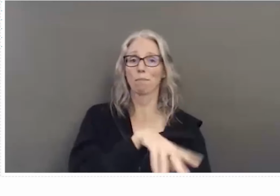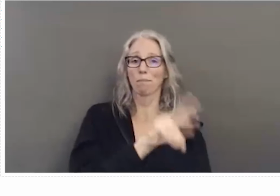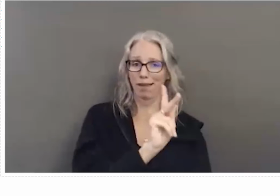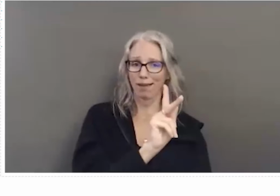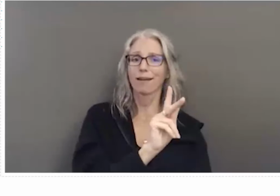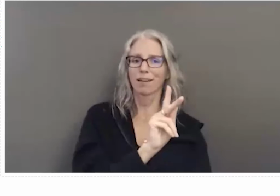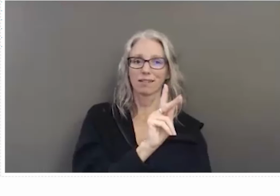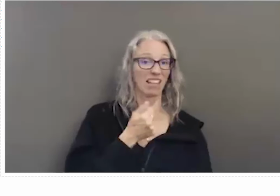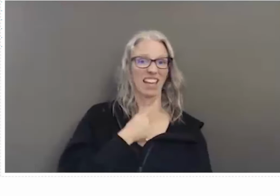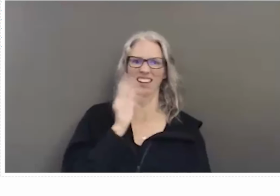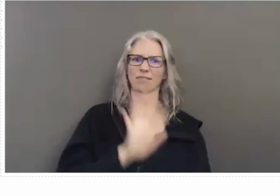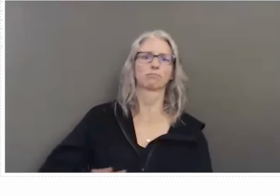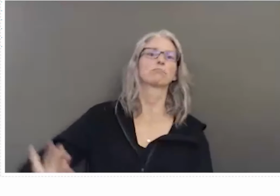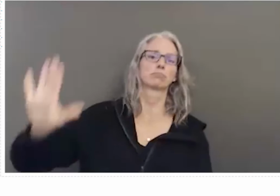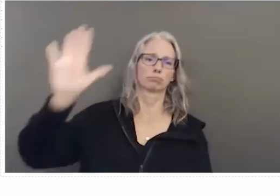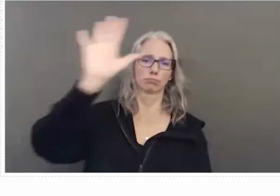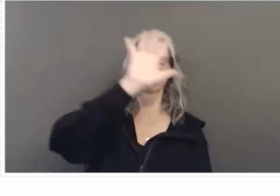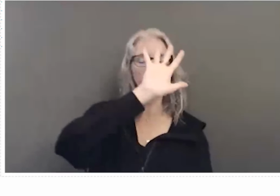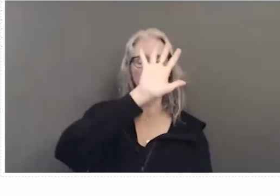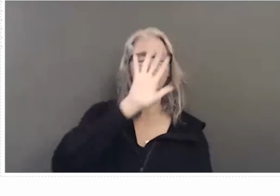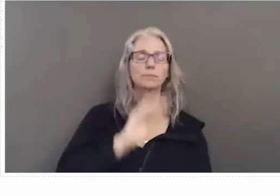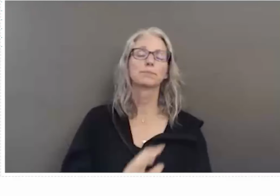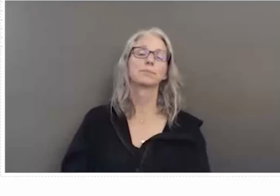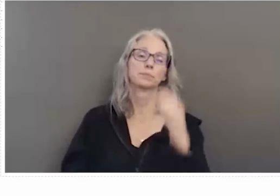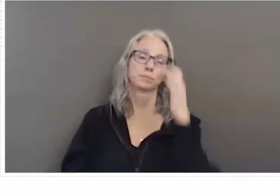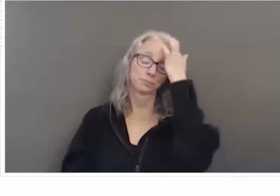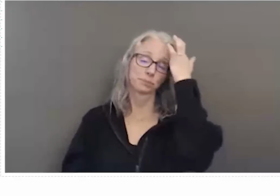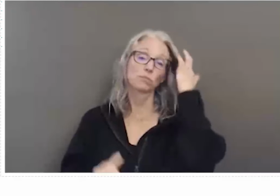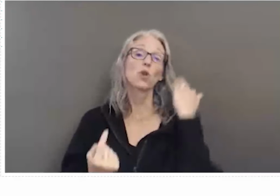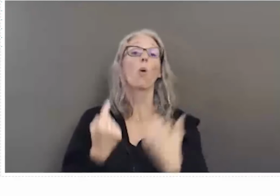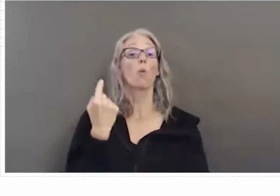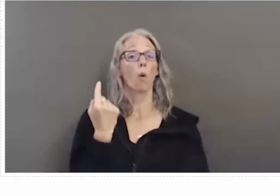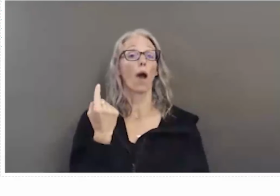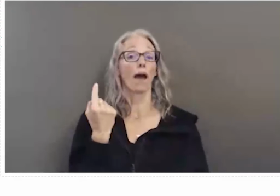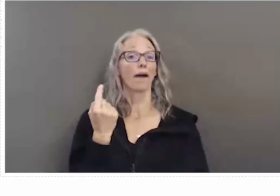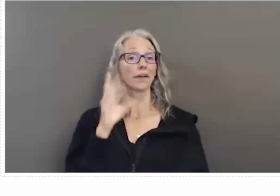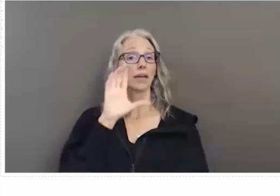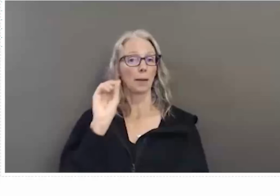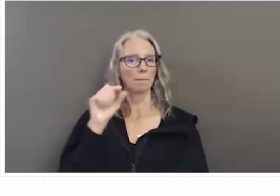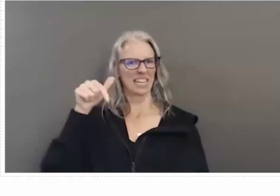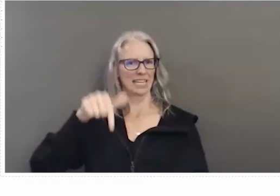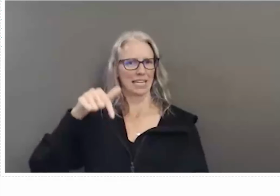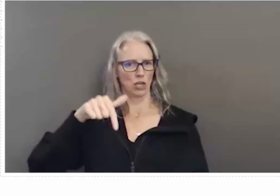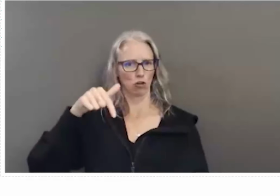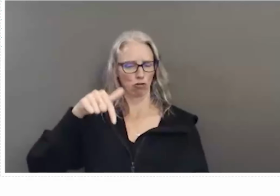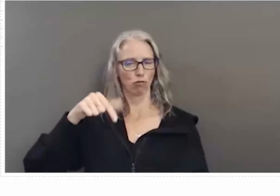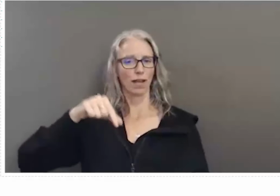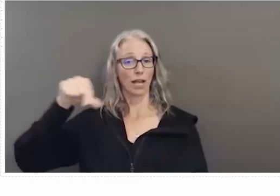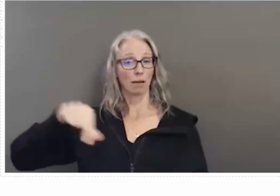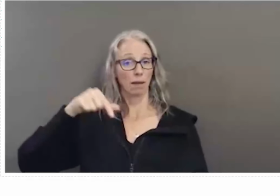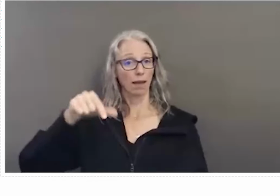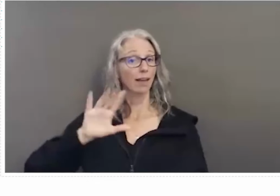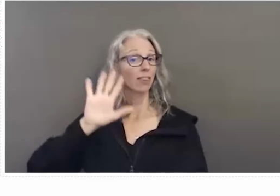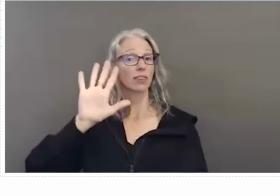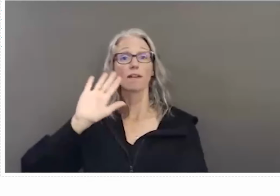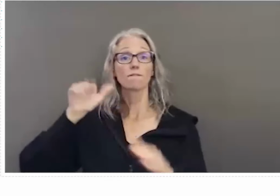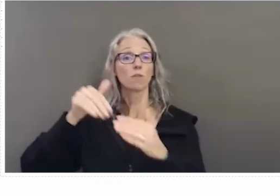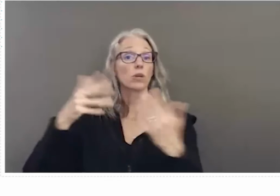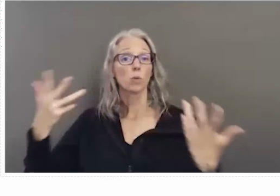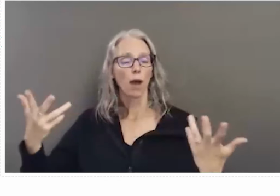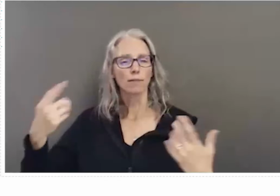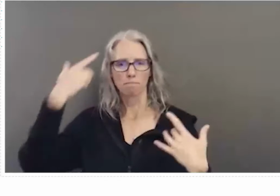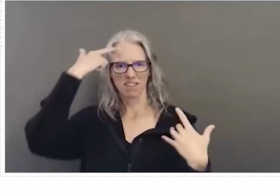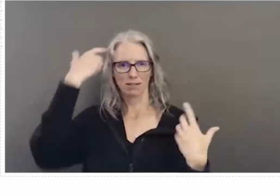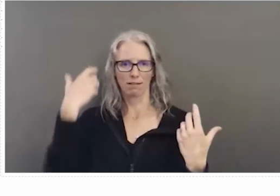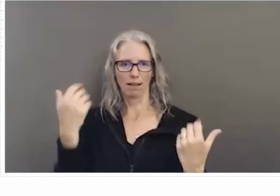insurance company mostly based in Quebec. And their focus is actually mental health, but specifically anxiety. And so for